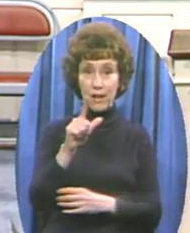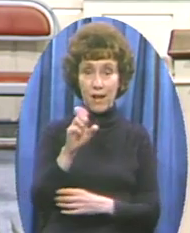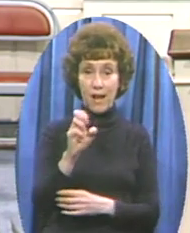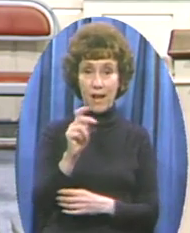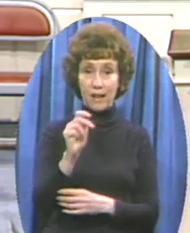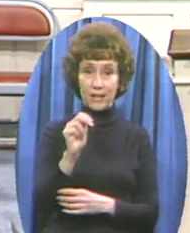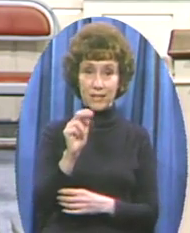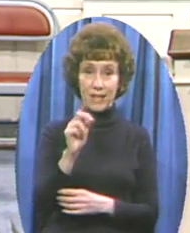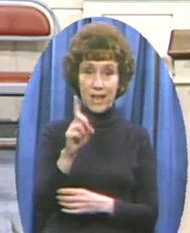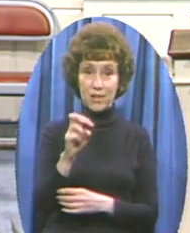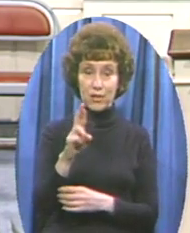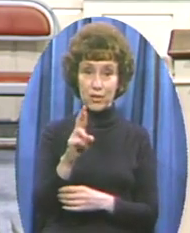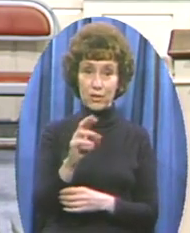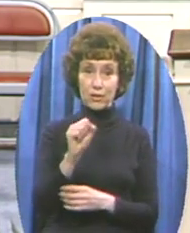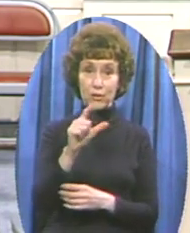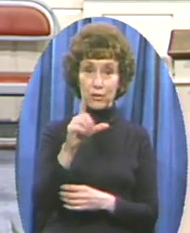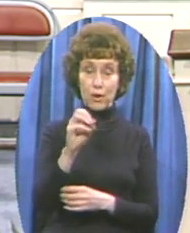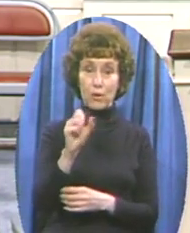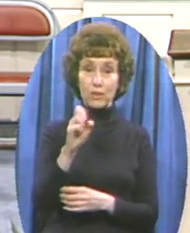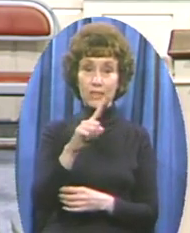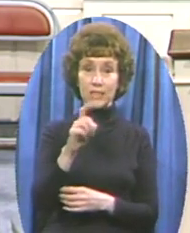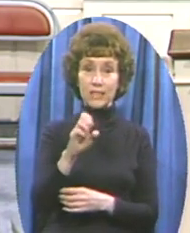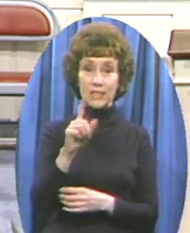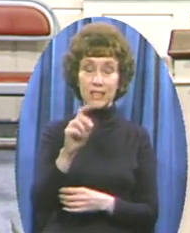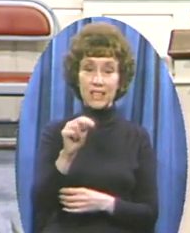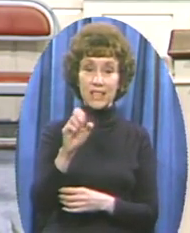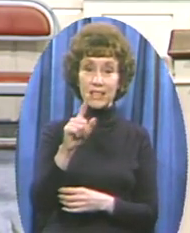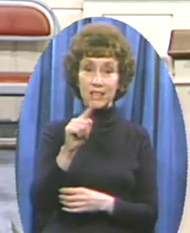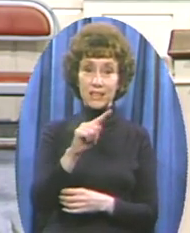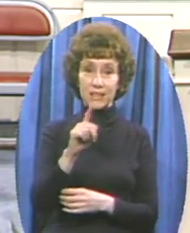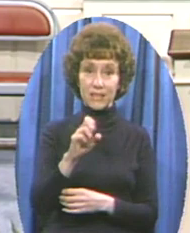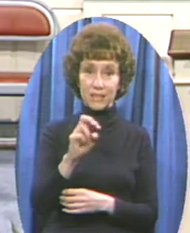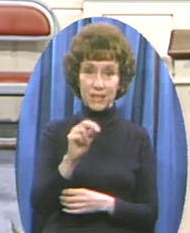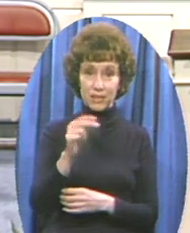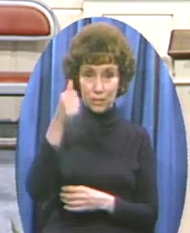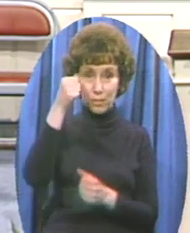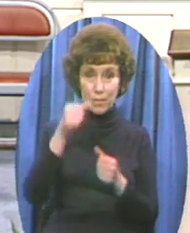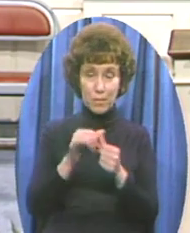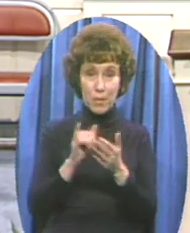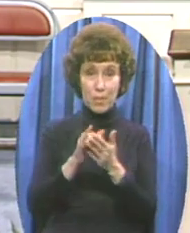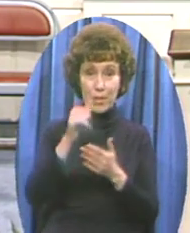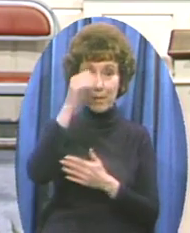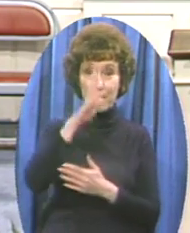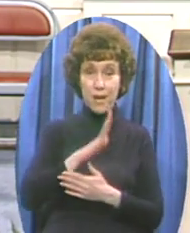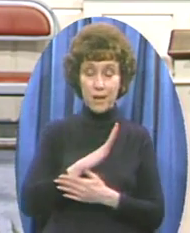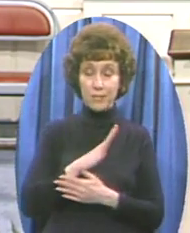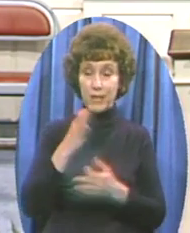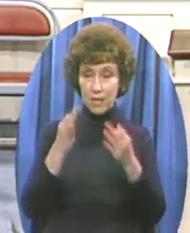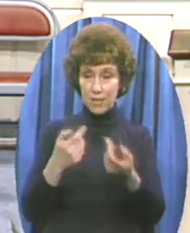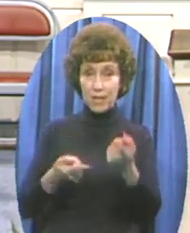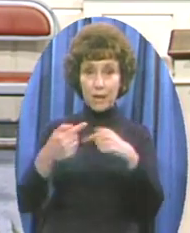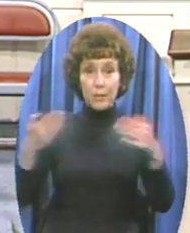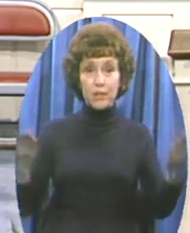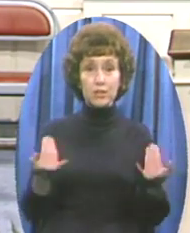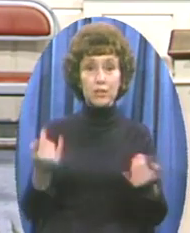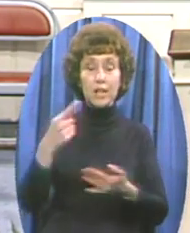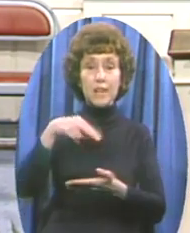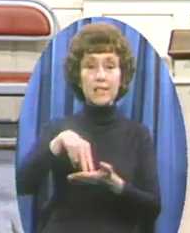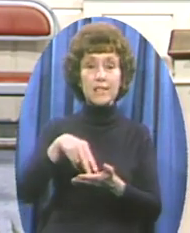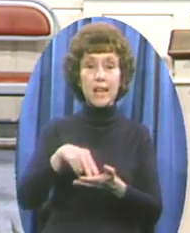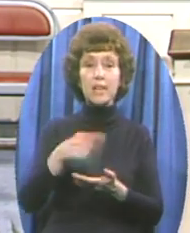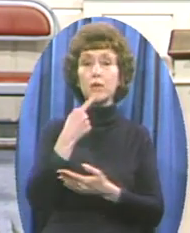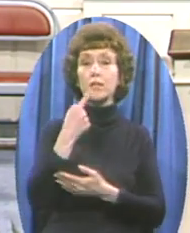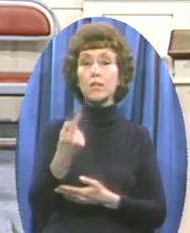he lives in the United States today. If the Baptist pastor, Georgie Venz, who will be here during our super conference later this